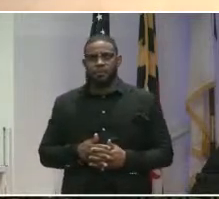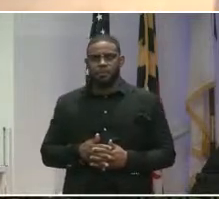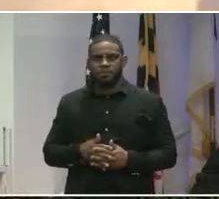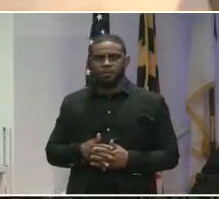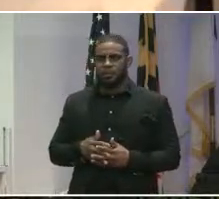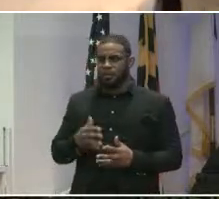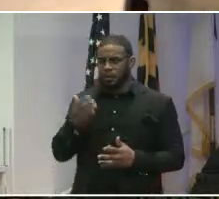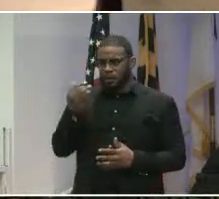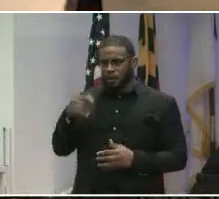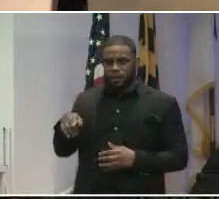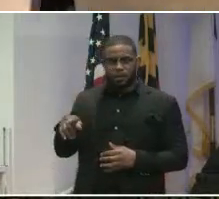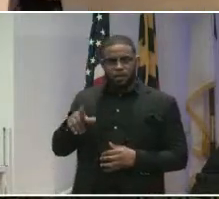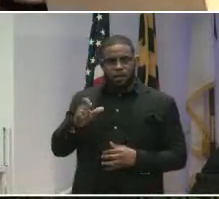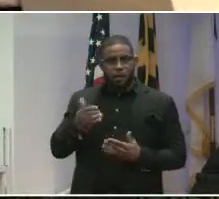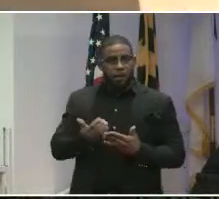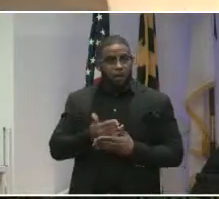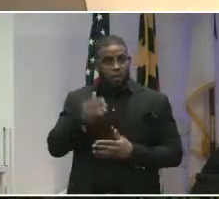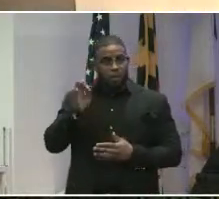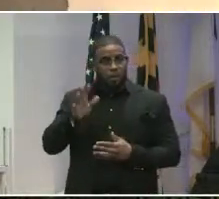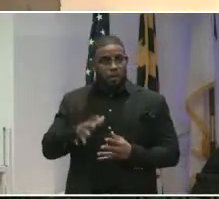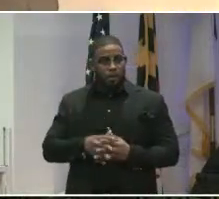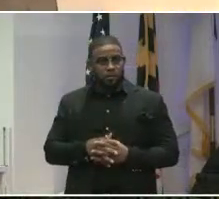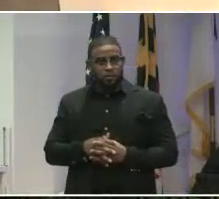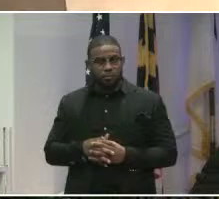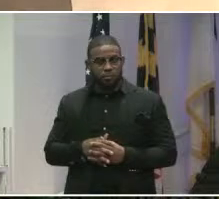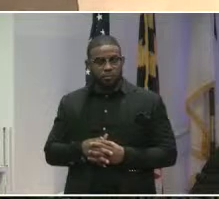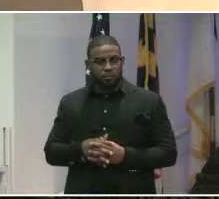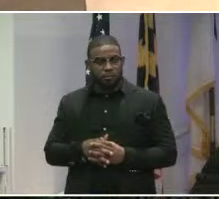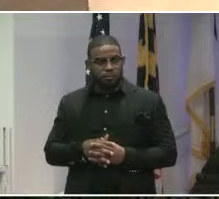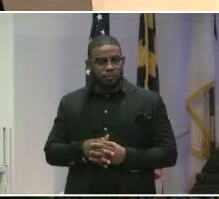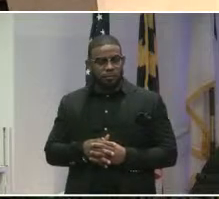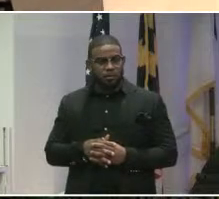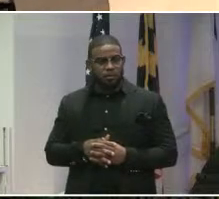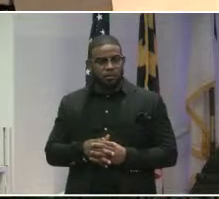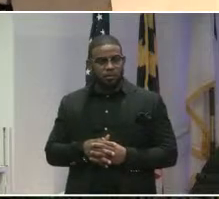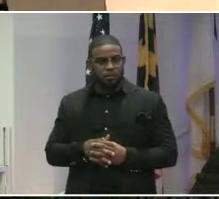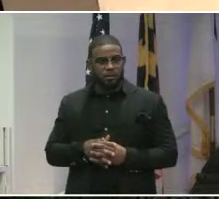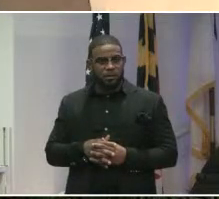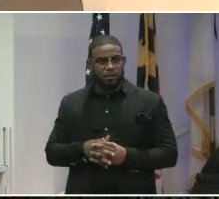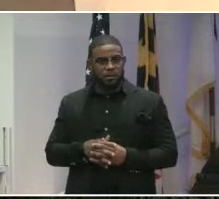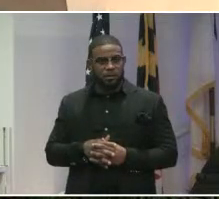If you got a new pastor in the middle of the year,